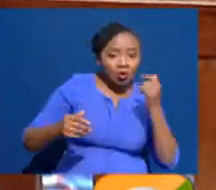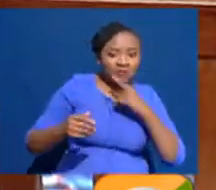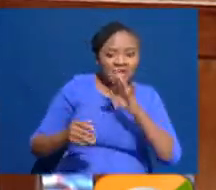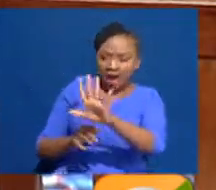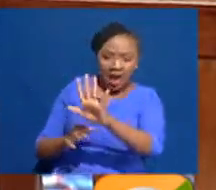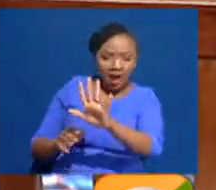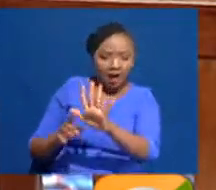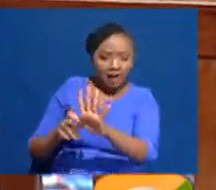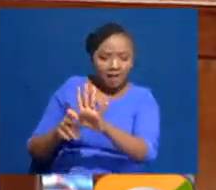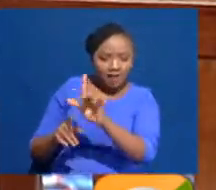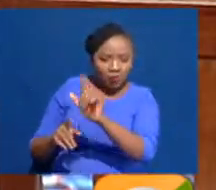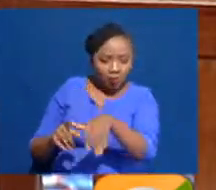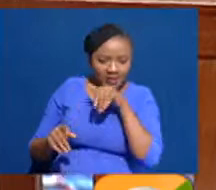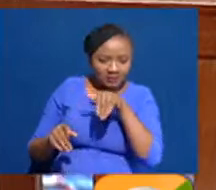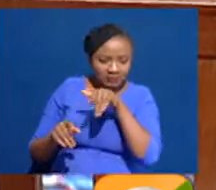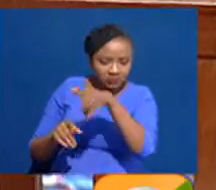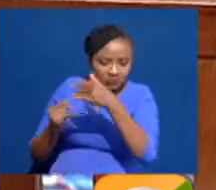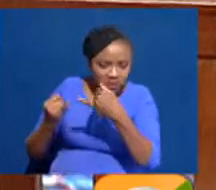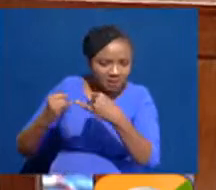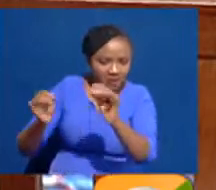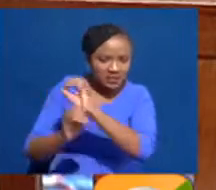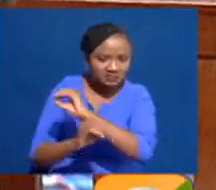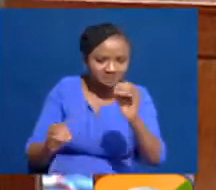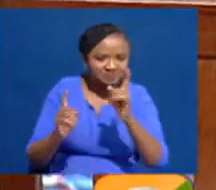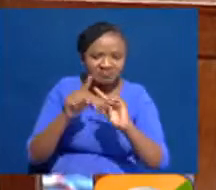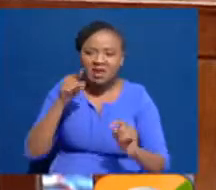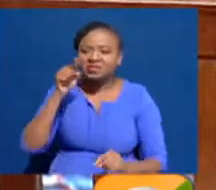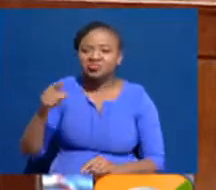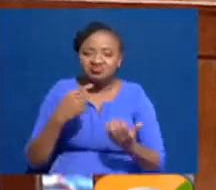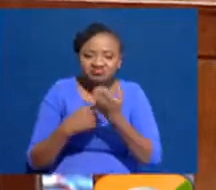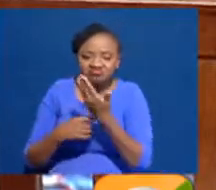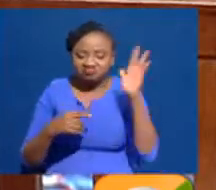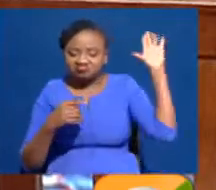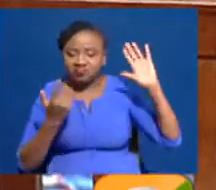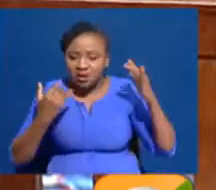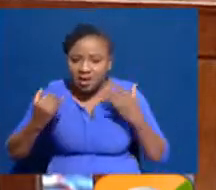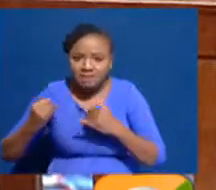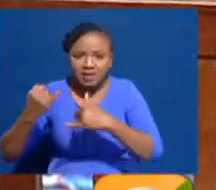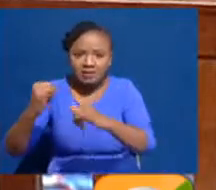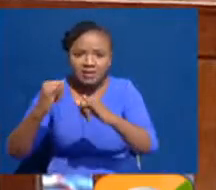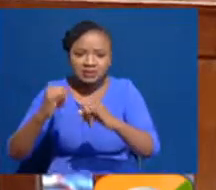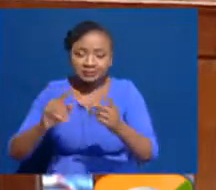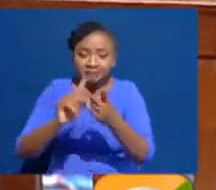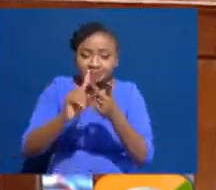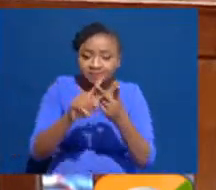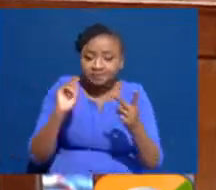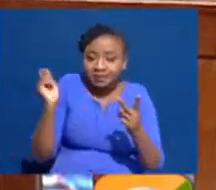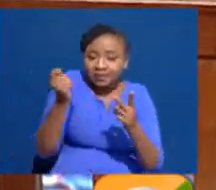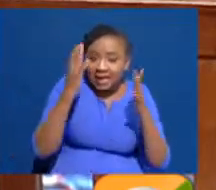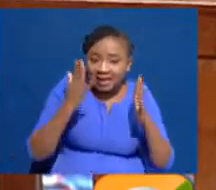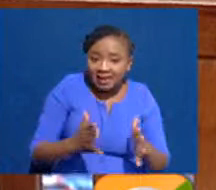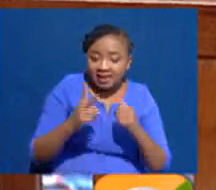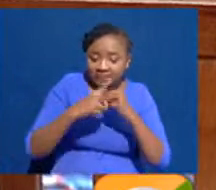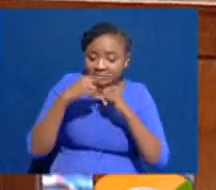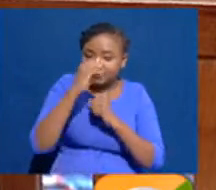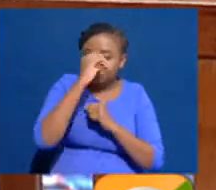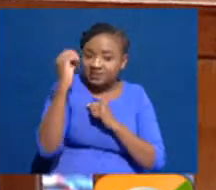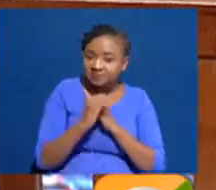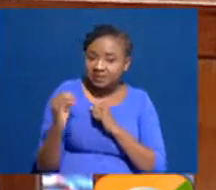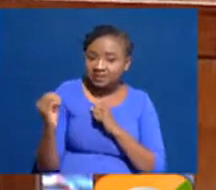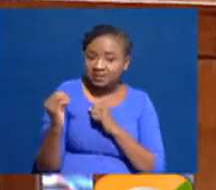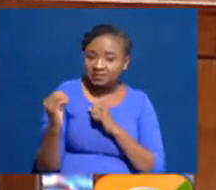above the law, you continue implementing it. Everything goes up. You know, Kenyans, 70% of